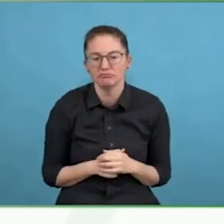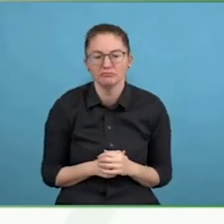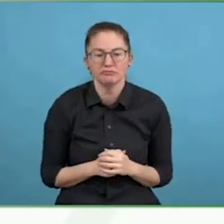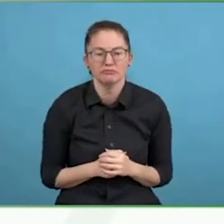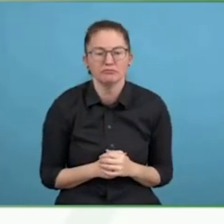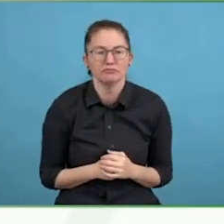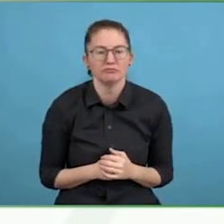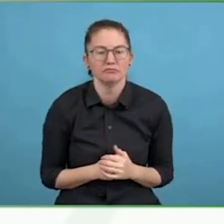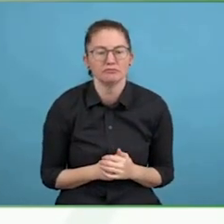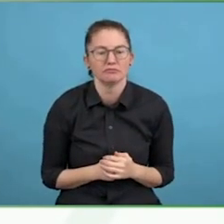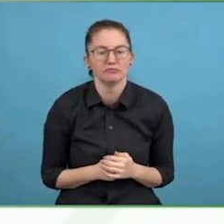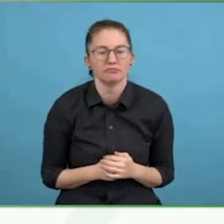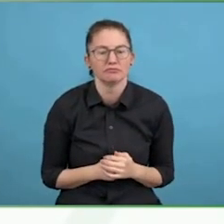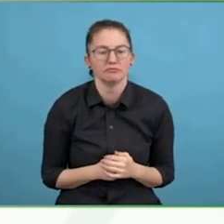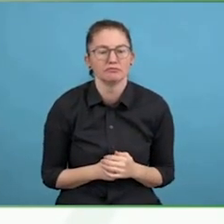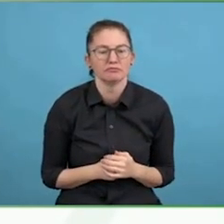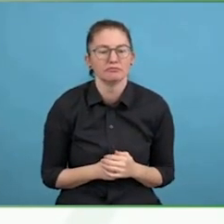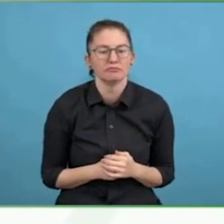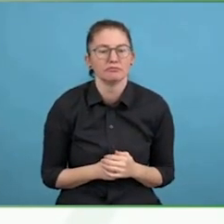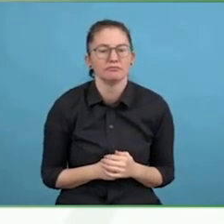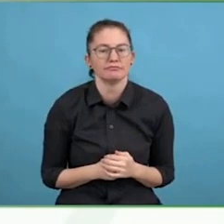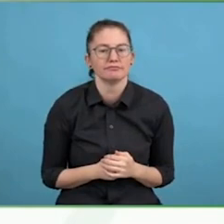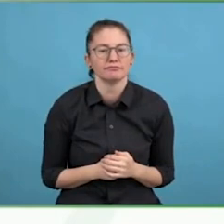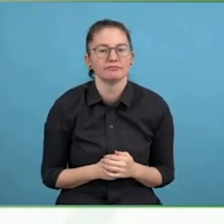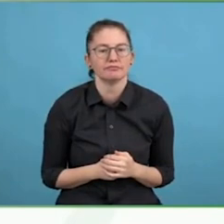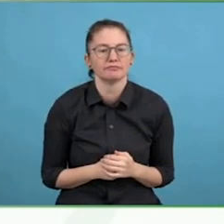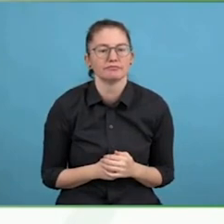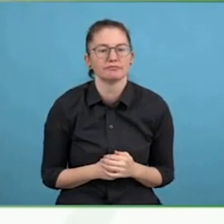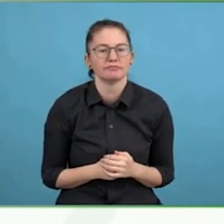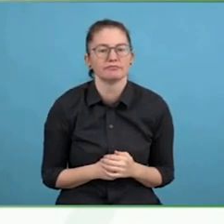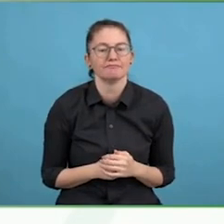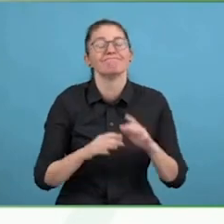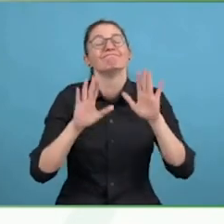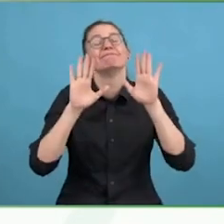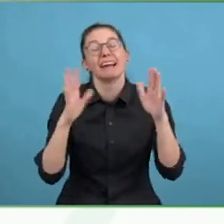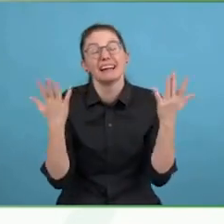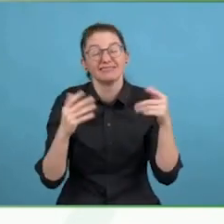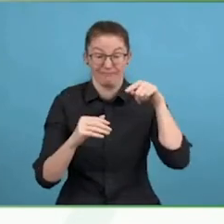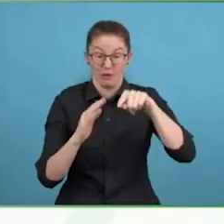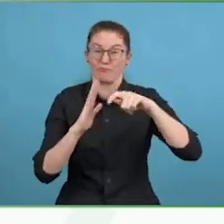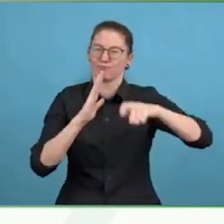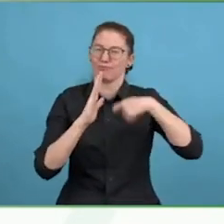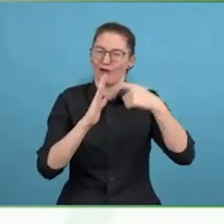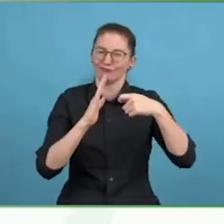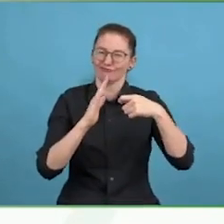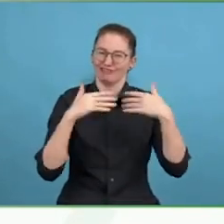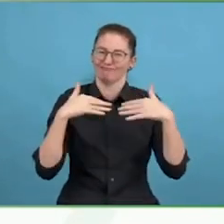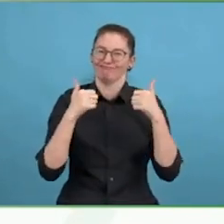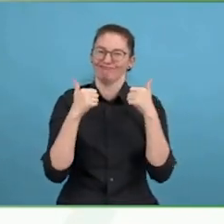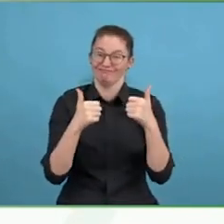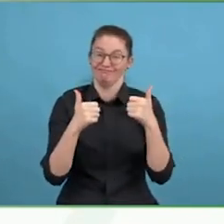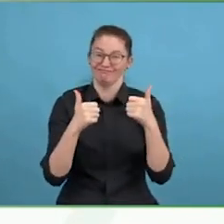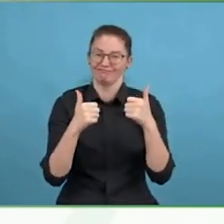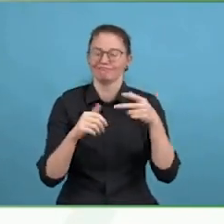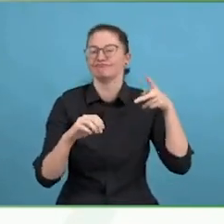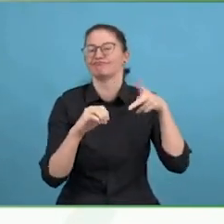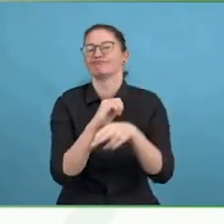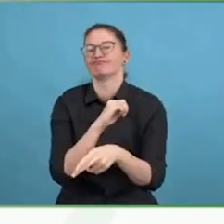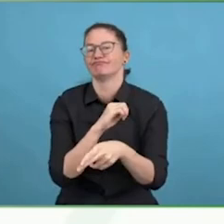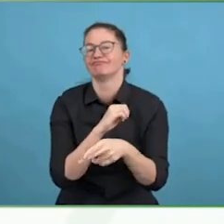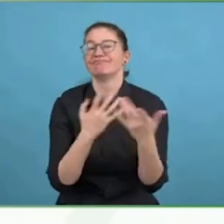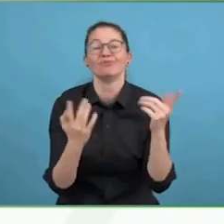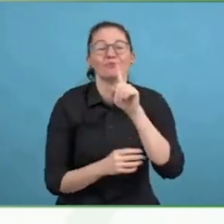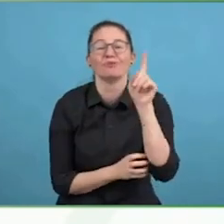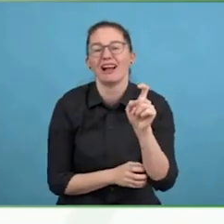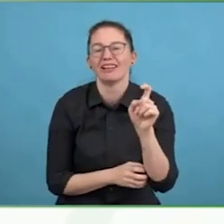year. Okay, thank you very much indeed. Well, I'm afraid our time is coming up, and all